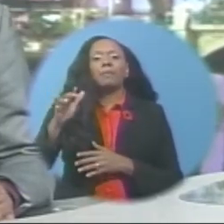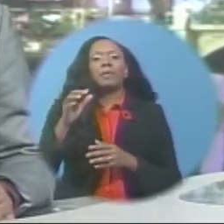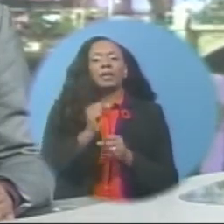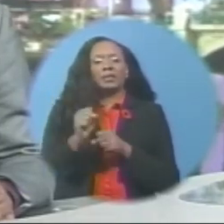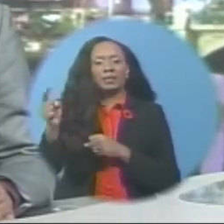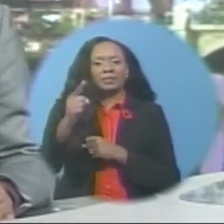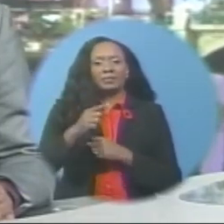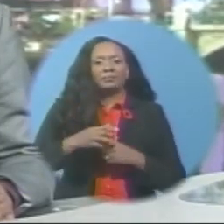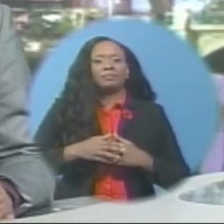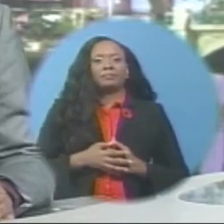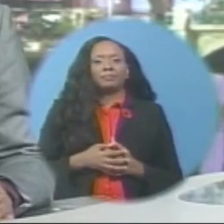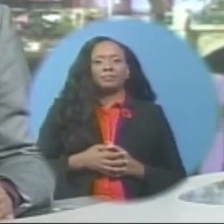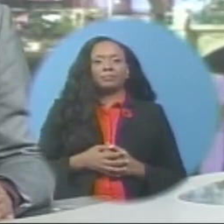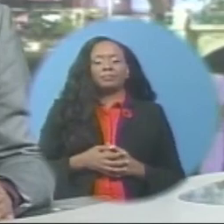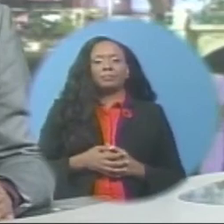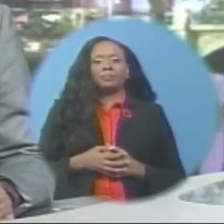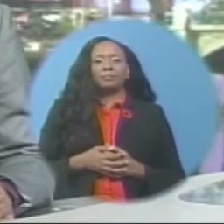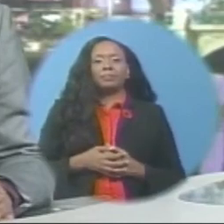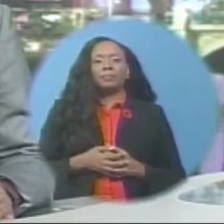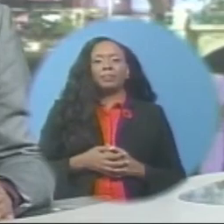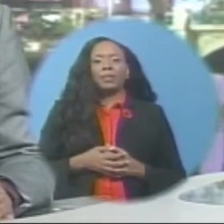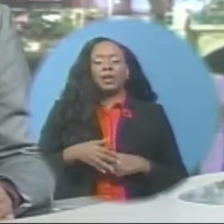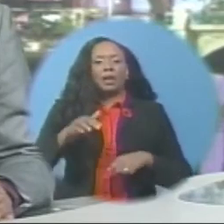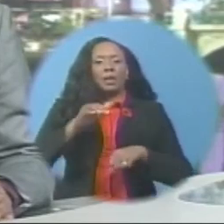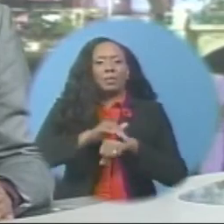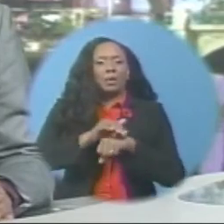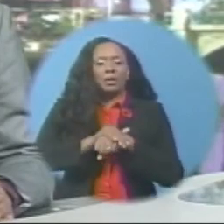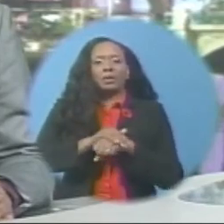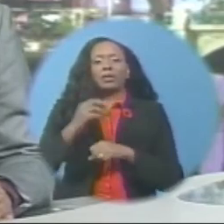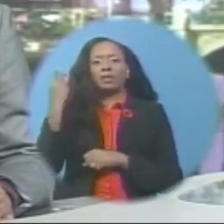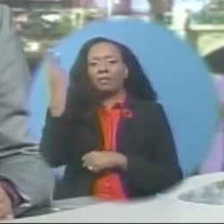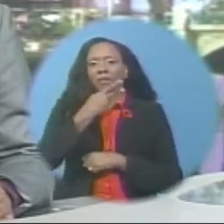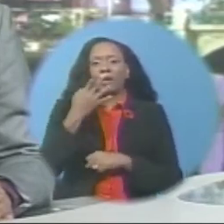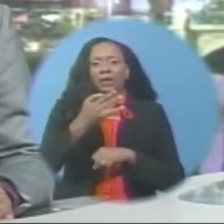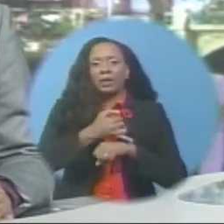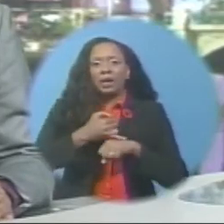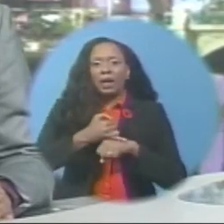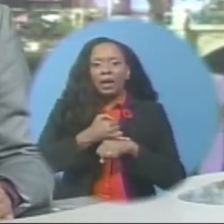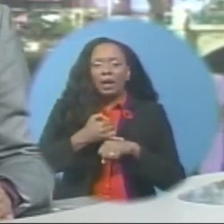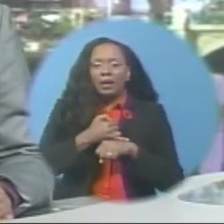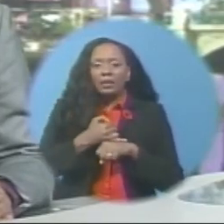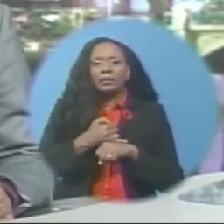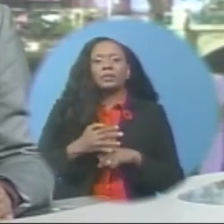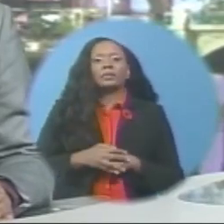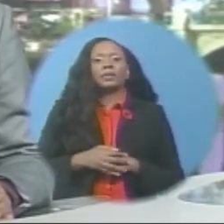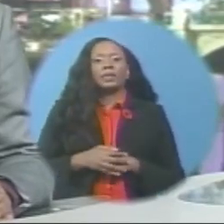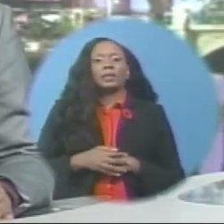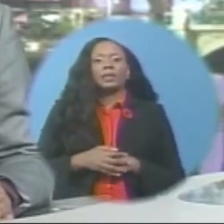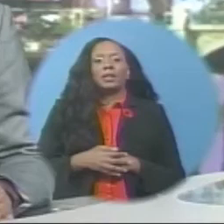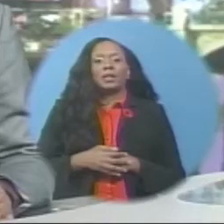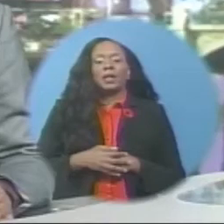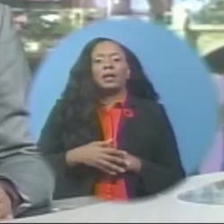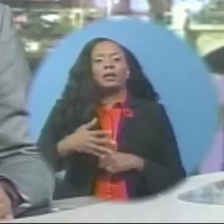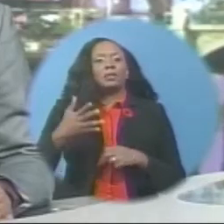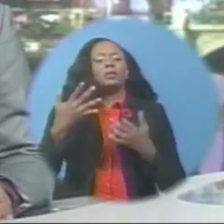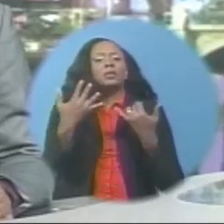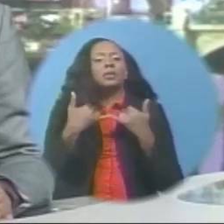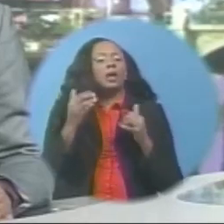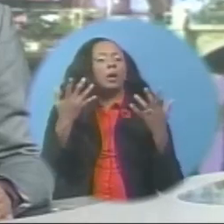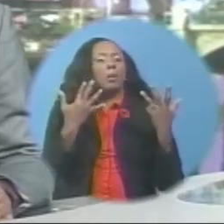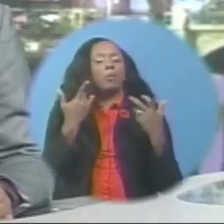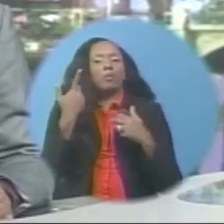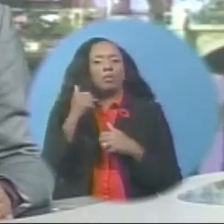British Virgin Islands about a month earlier than anticipated. It was initially projected that residents would not see full restoration